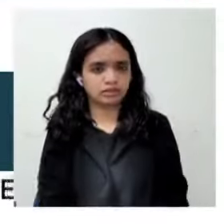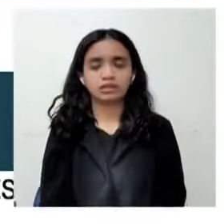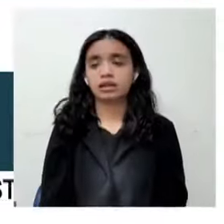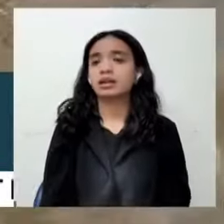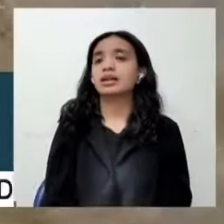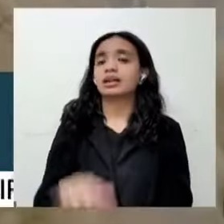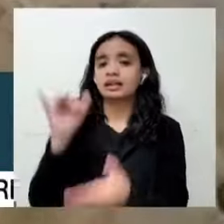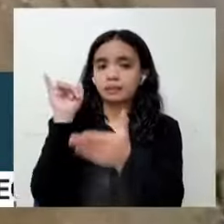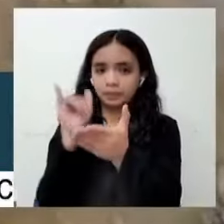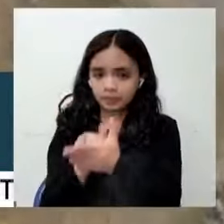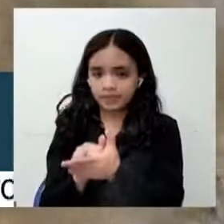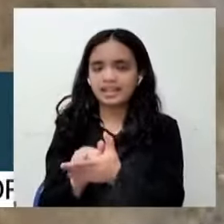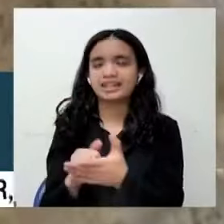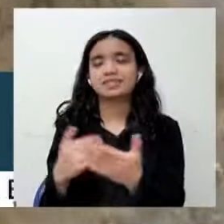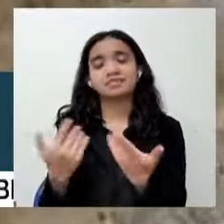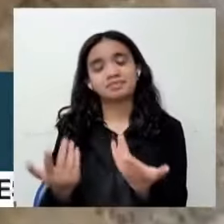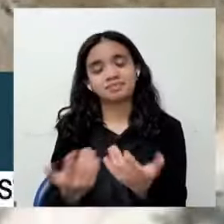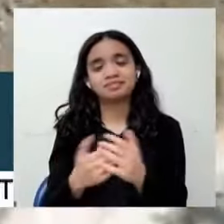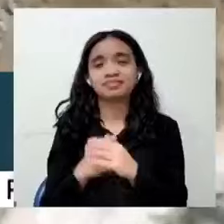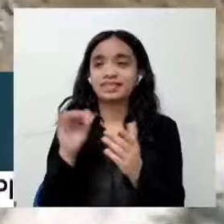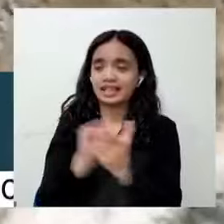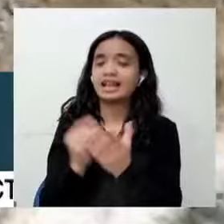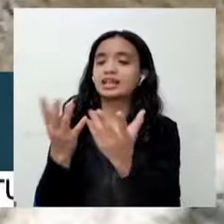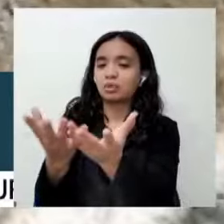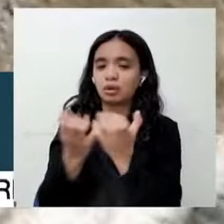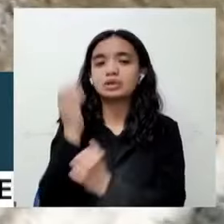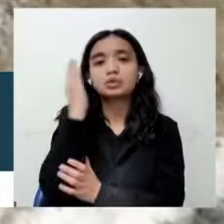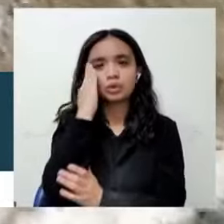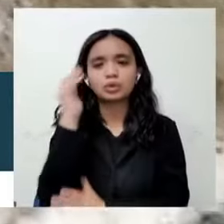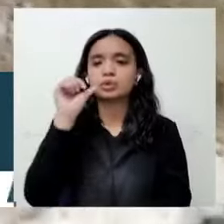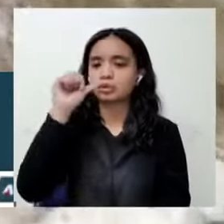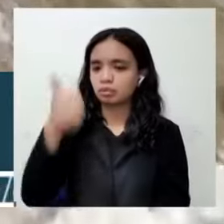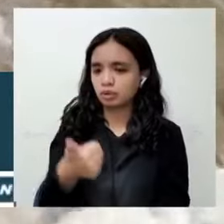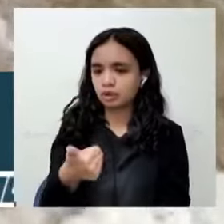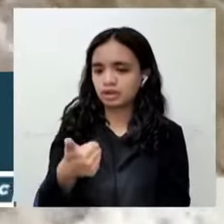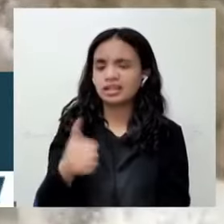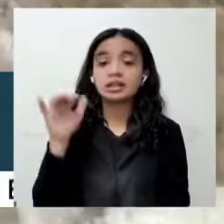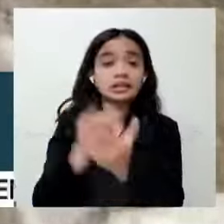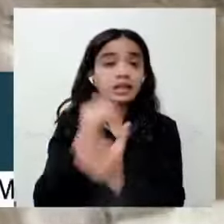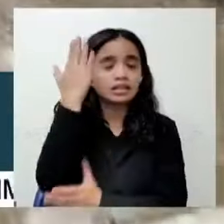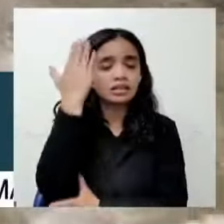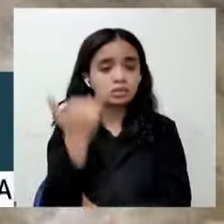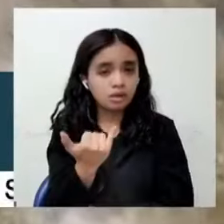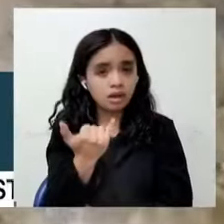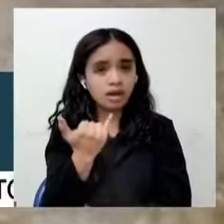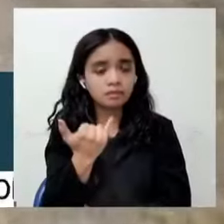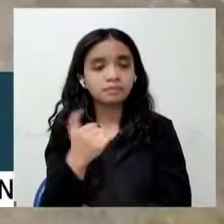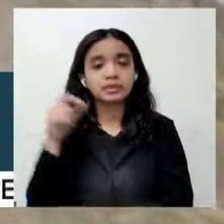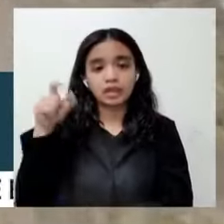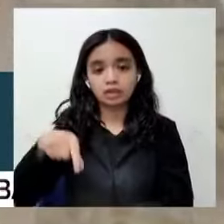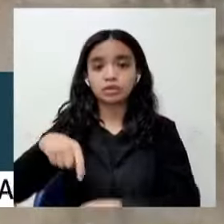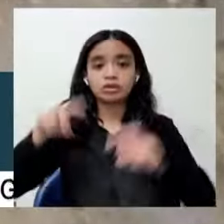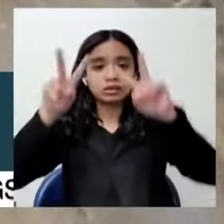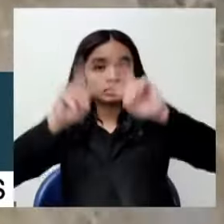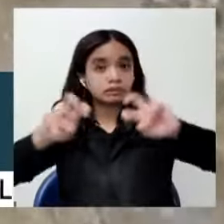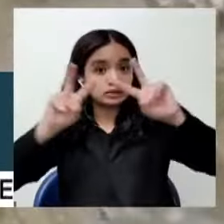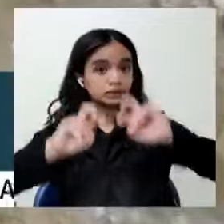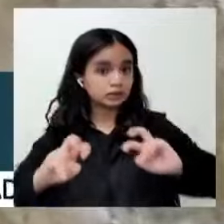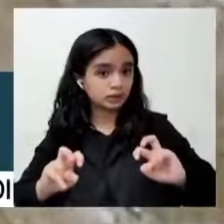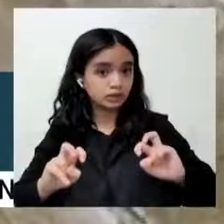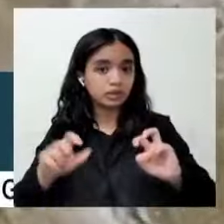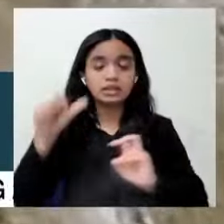the question that I want to find out tomorrow, Ms. Carmina. That's why this investigation starting